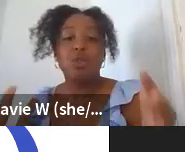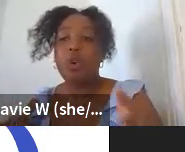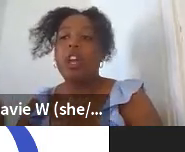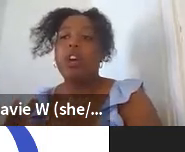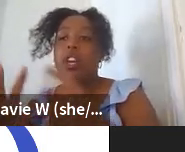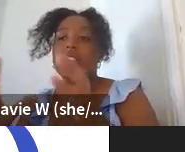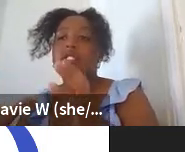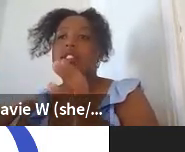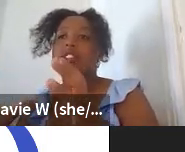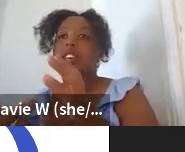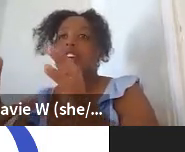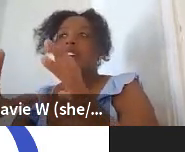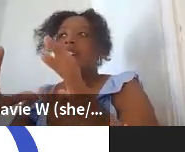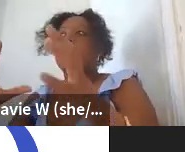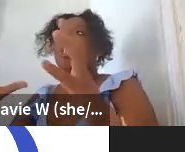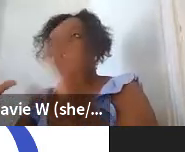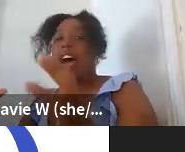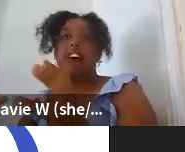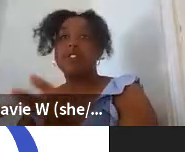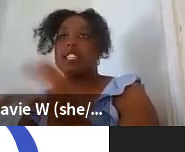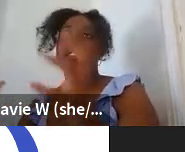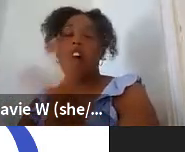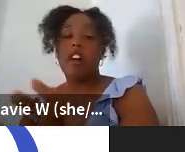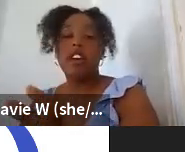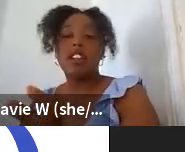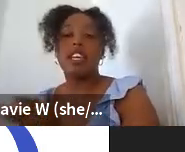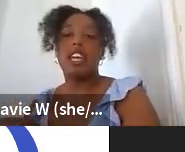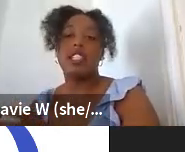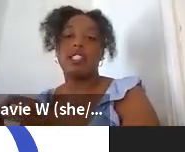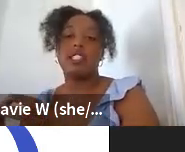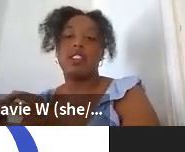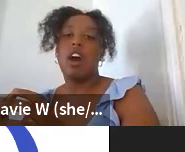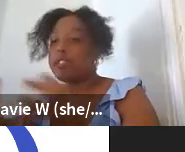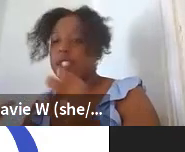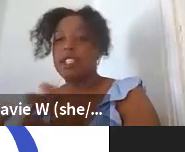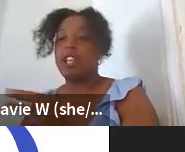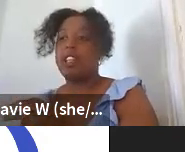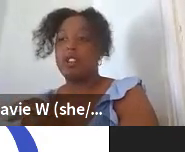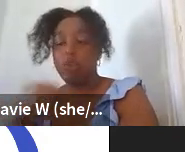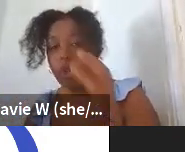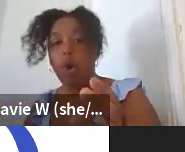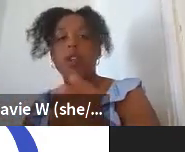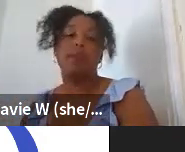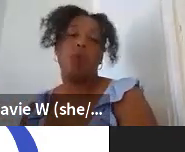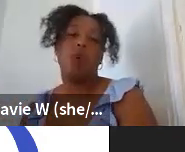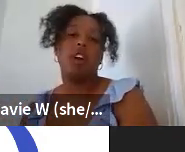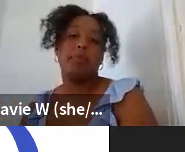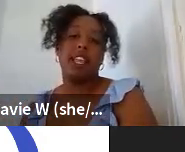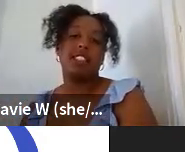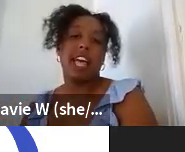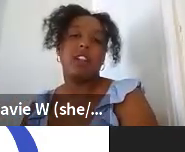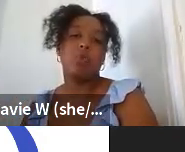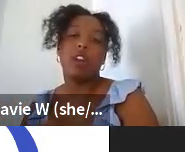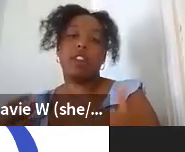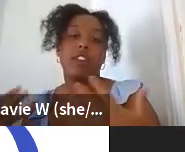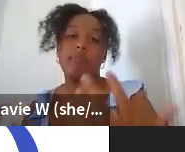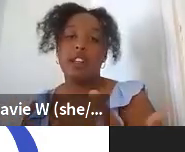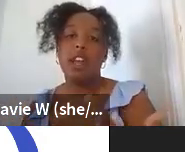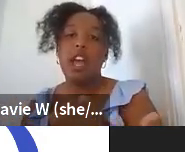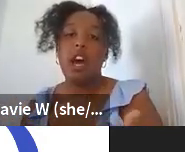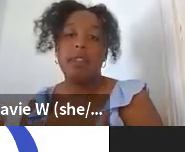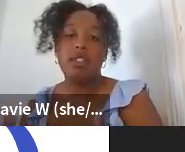his story or his craft, his art is often, and it will always be more complex than that, where